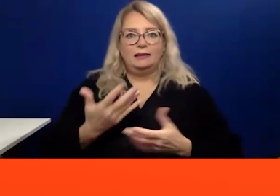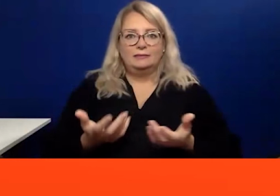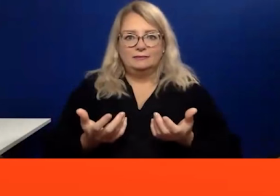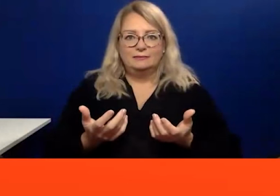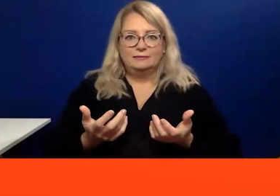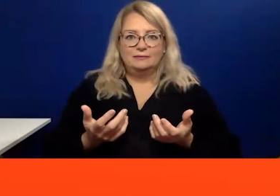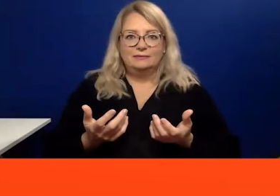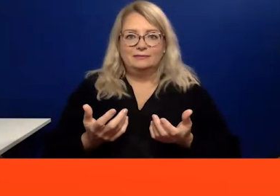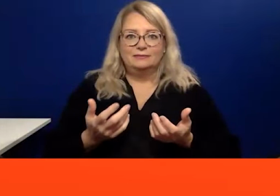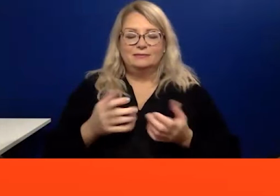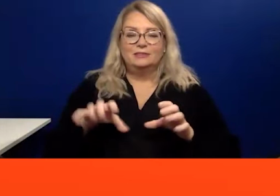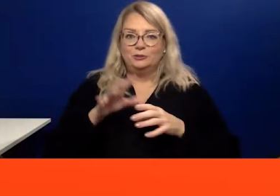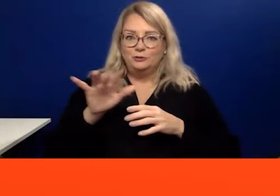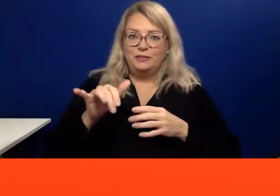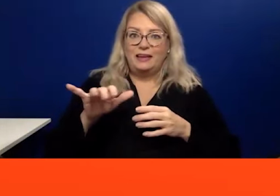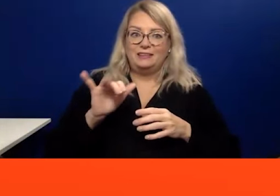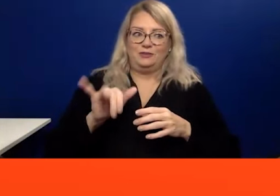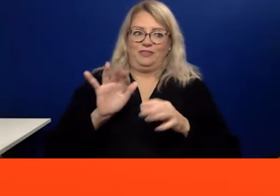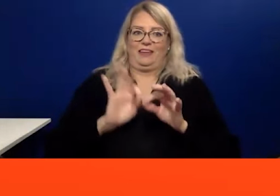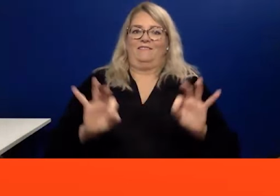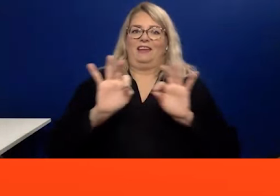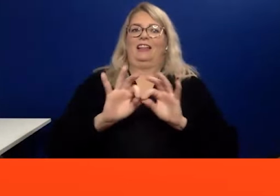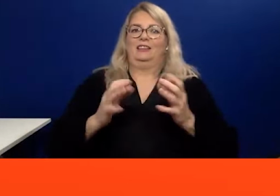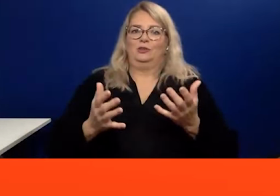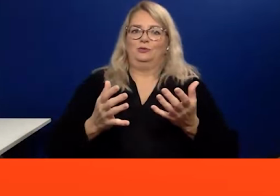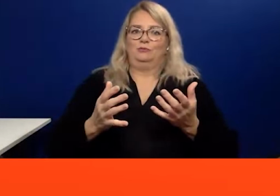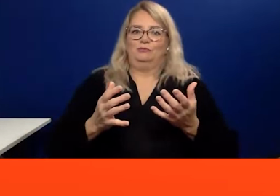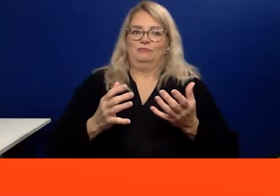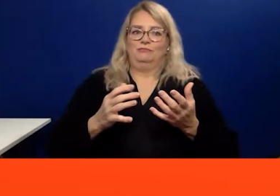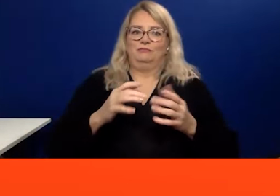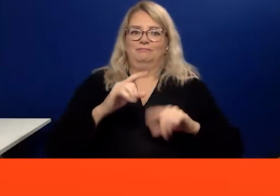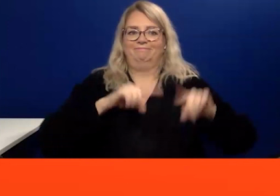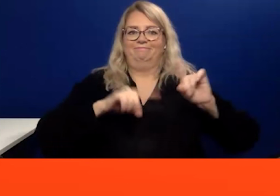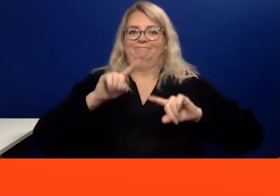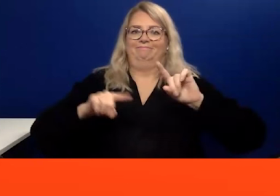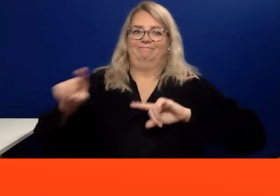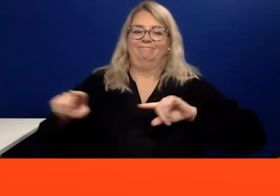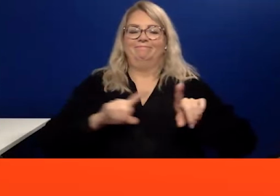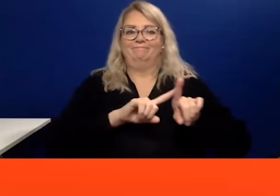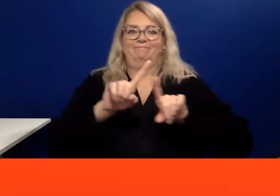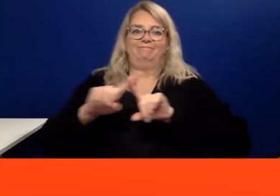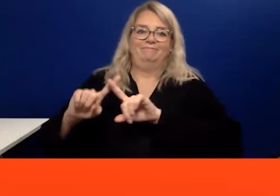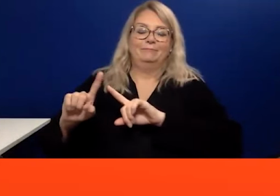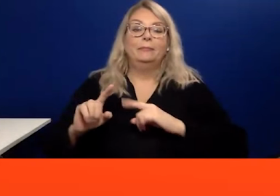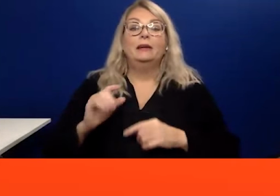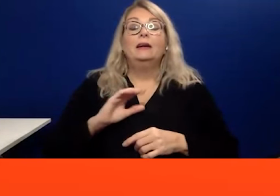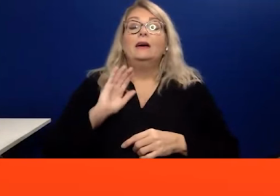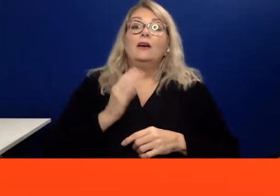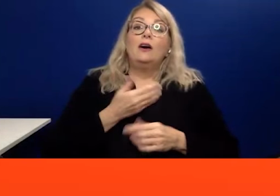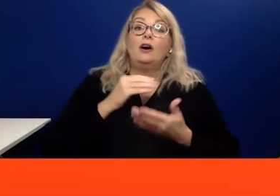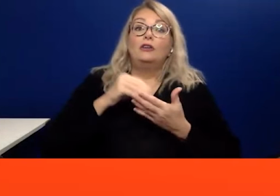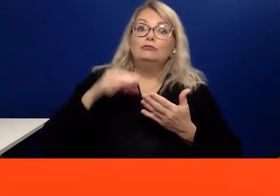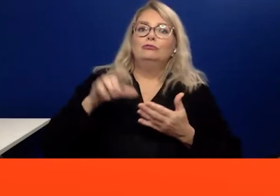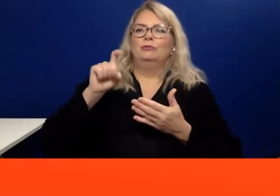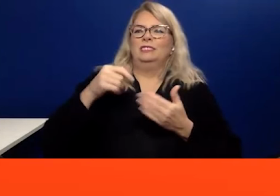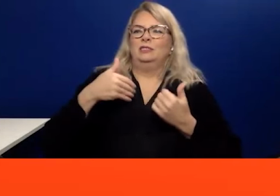the value in differentiation. Our students need to have a differentiating